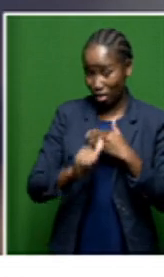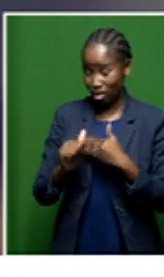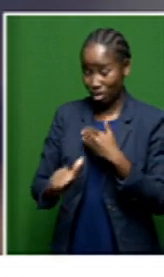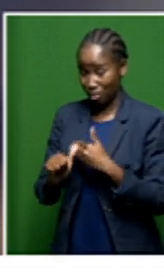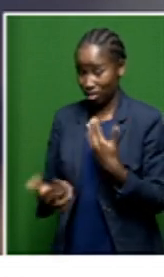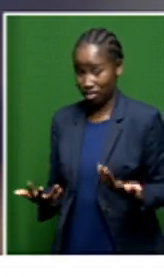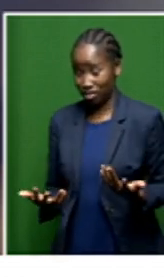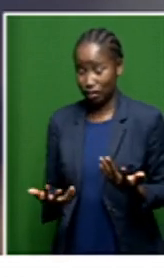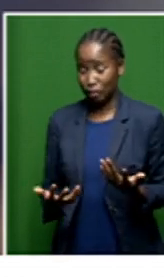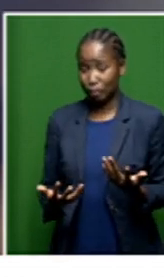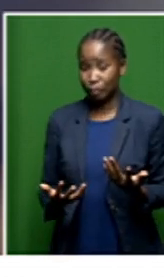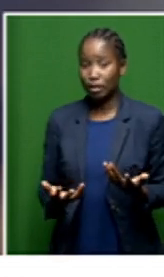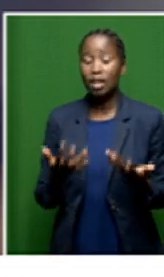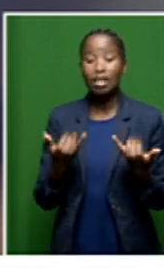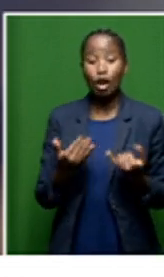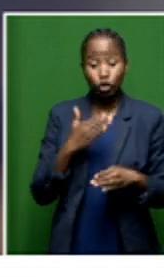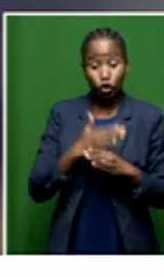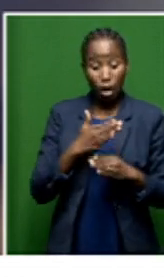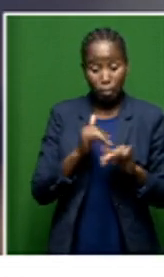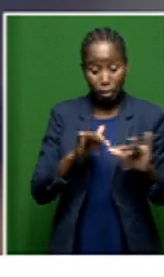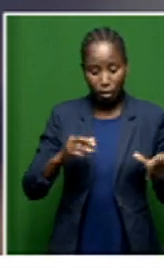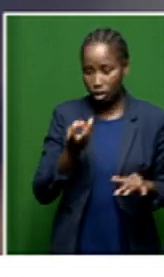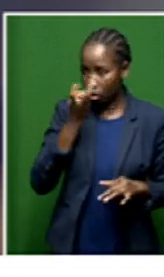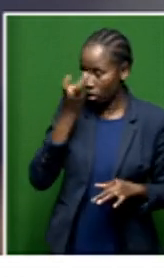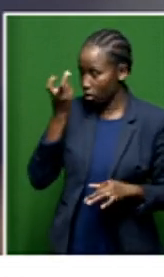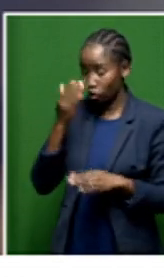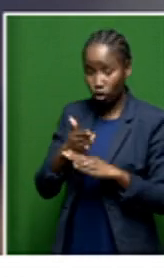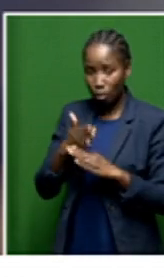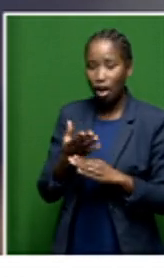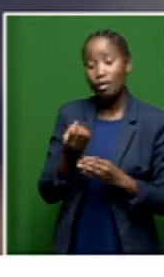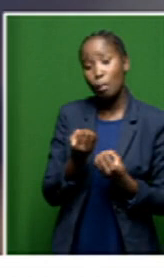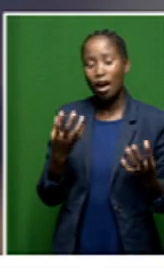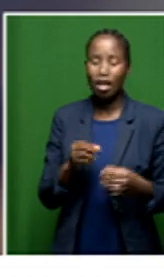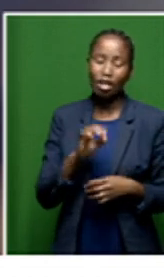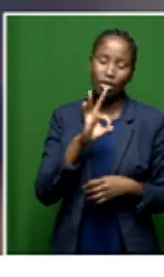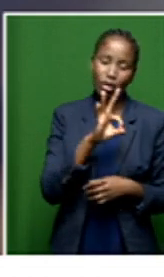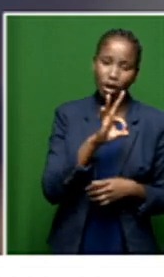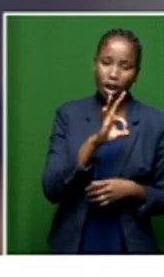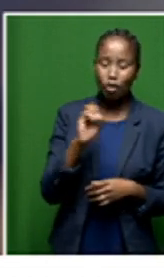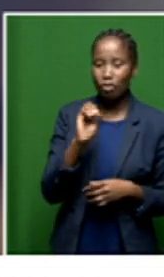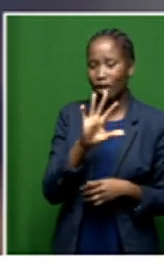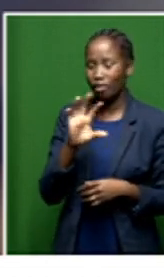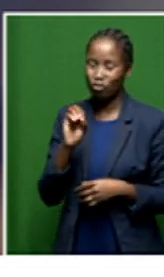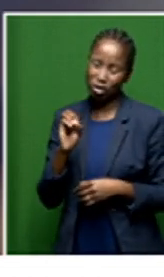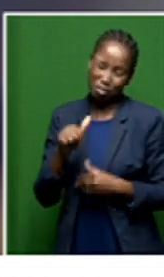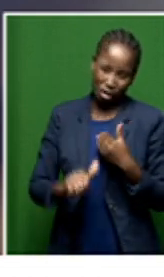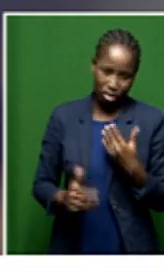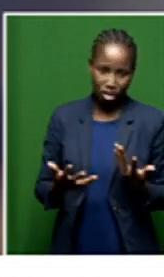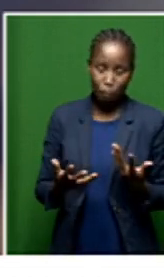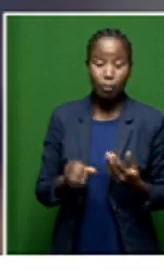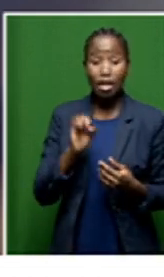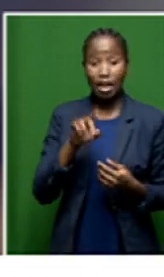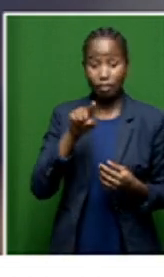search, the cost of job search in South Africa goes between 300 and 500 rand a month. And so if you're coming from a